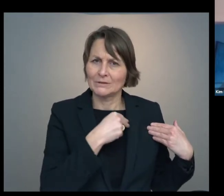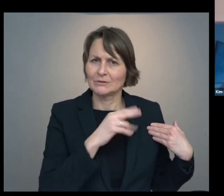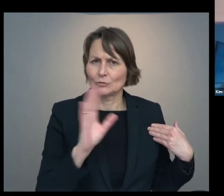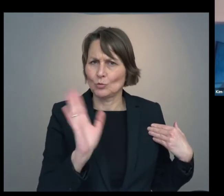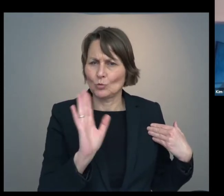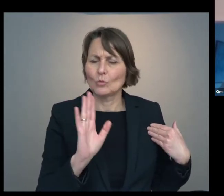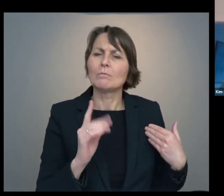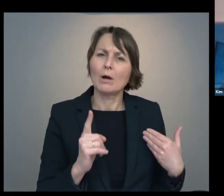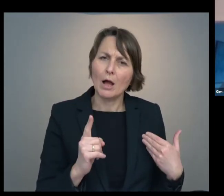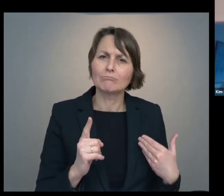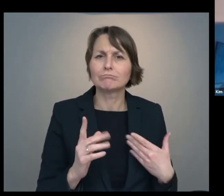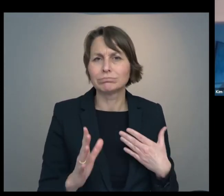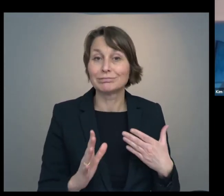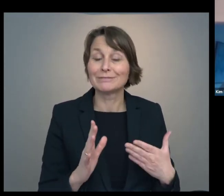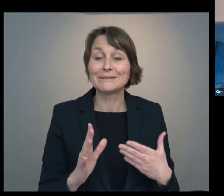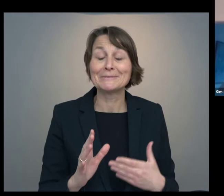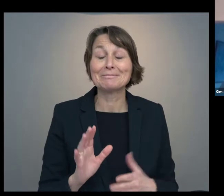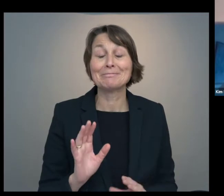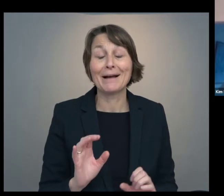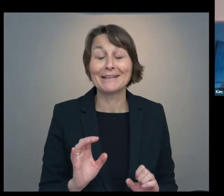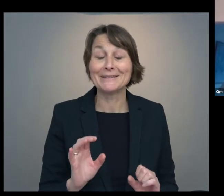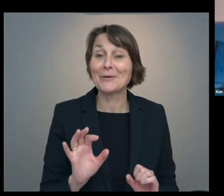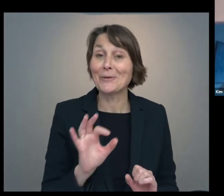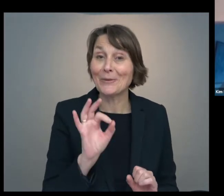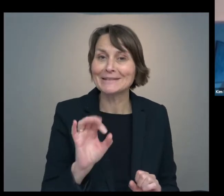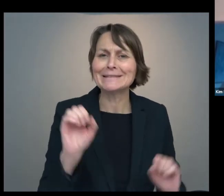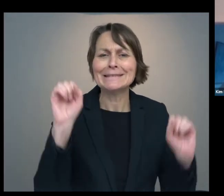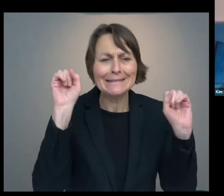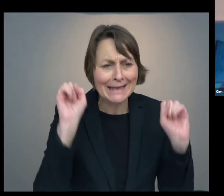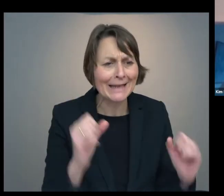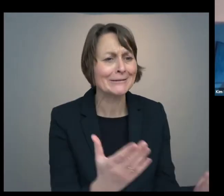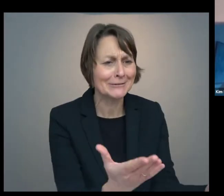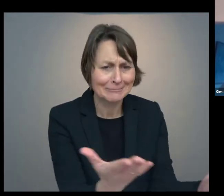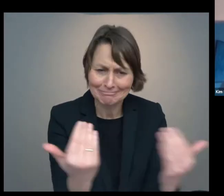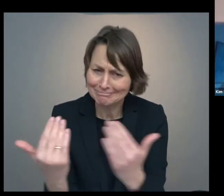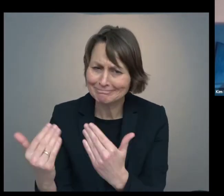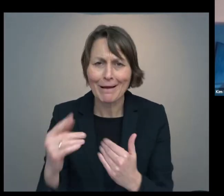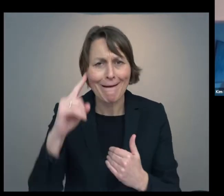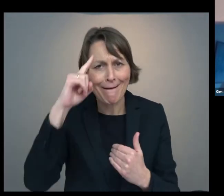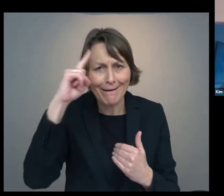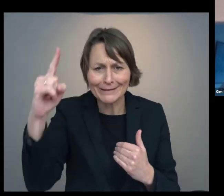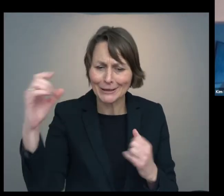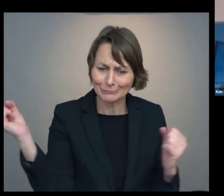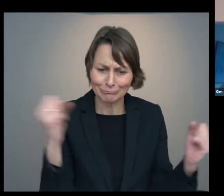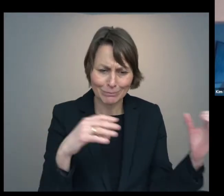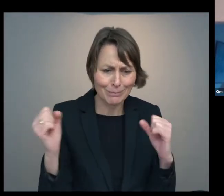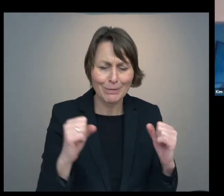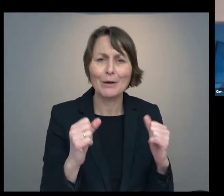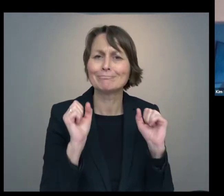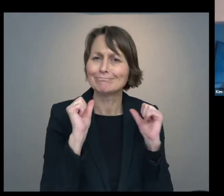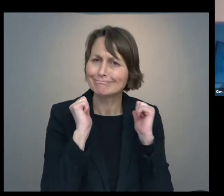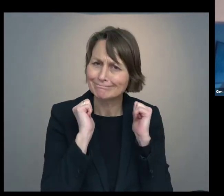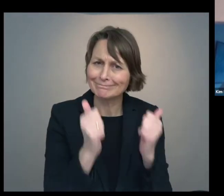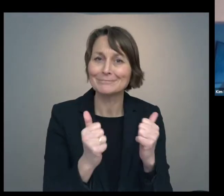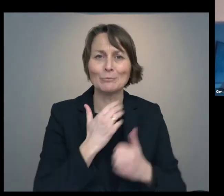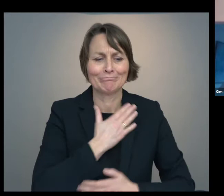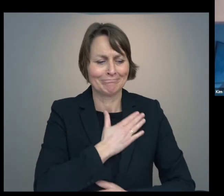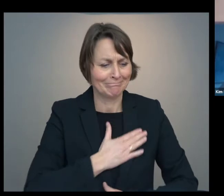that yet. Yeah. So what the overall question is? Yes, please bring us all your ideas,